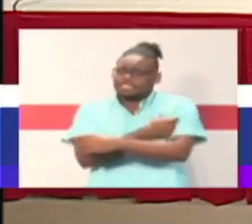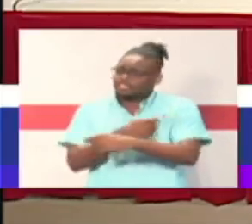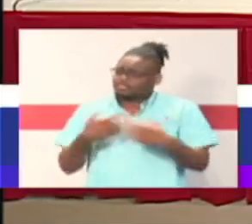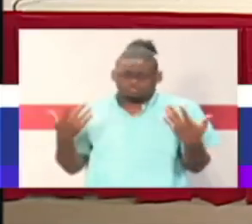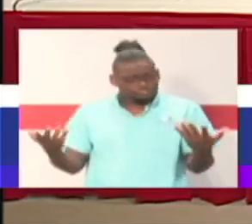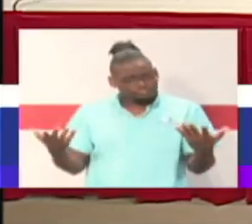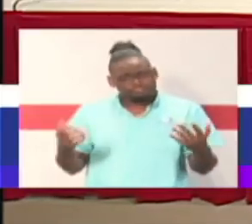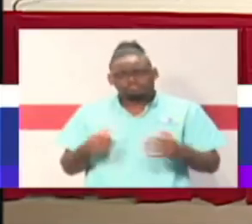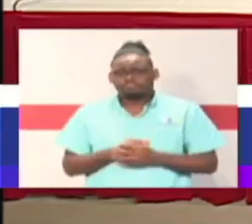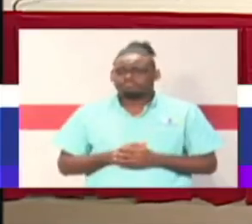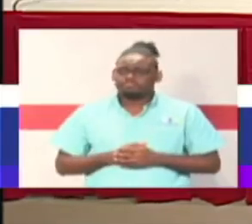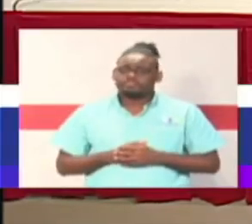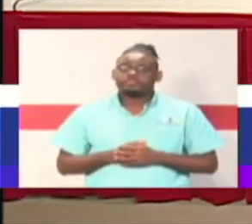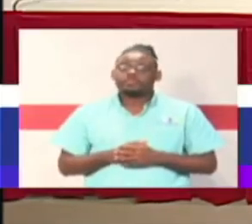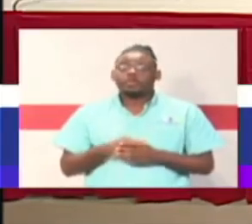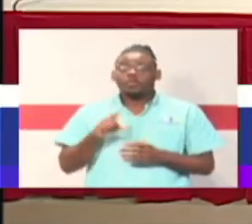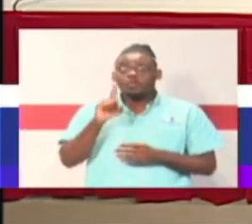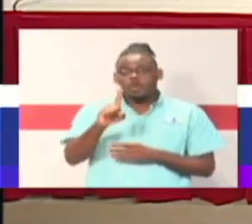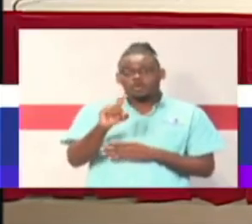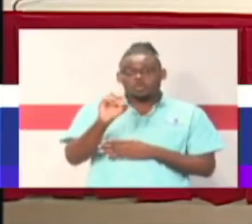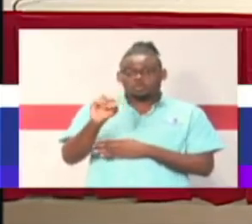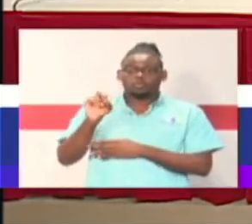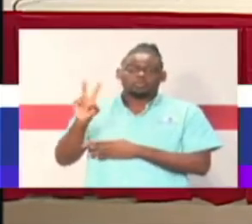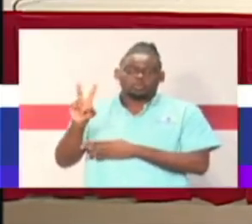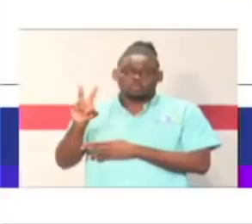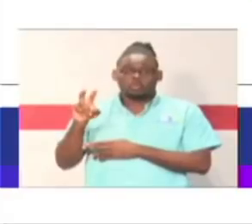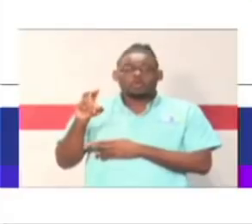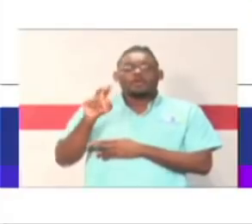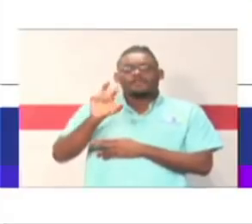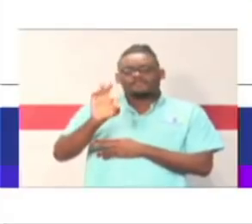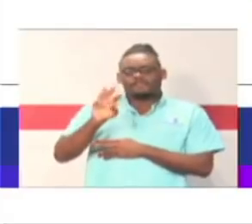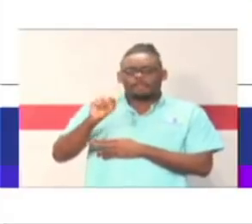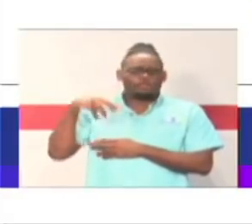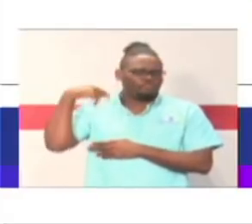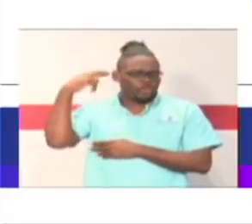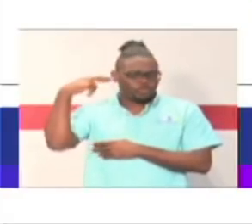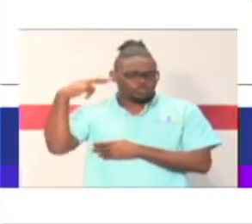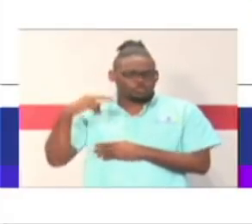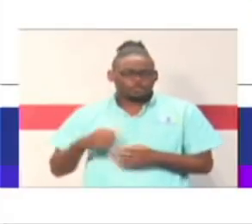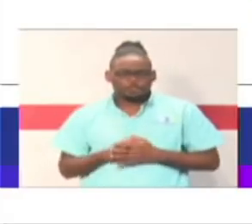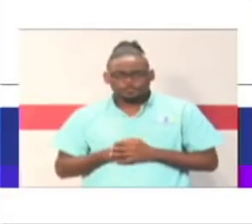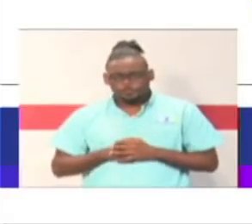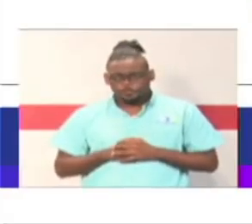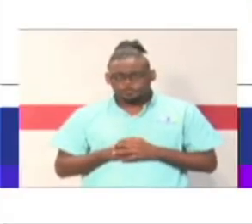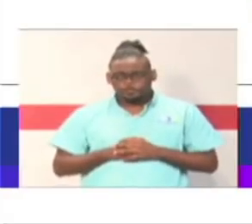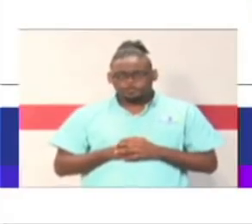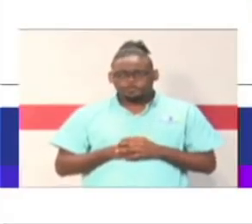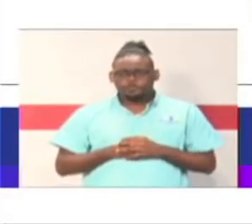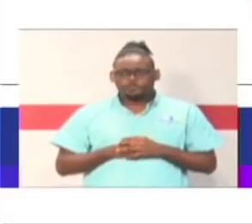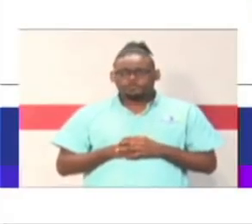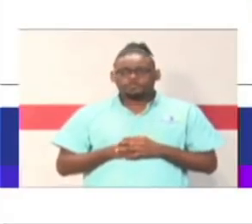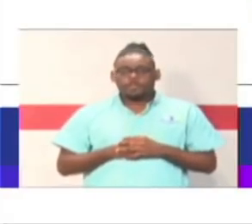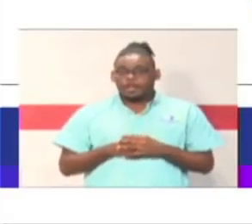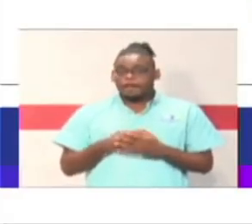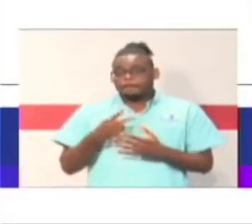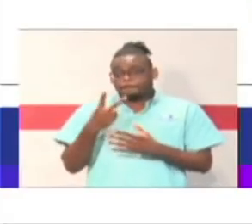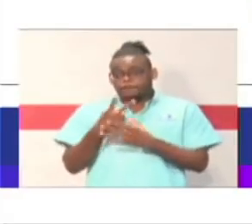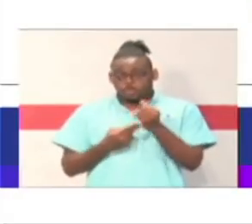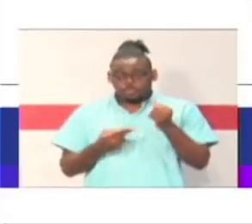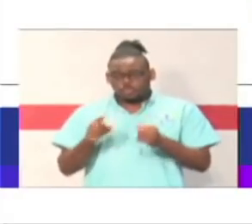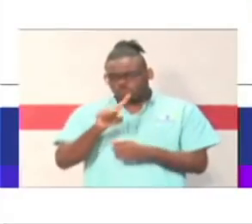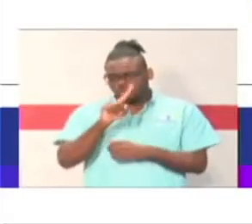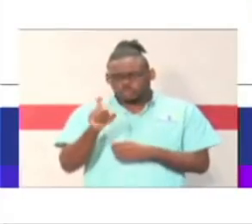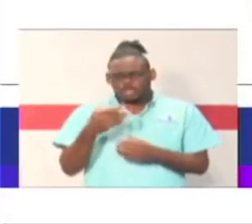Good morning, Sparkle McIntosh, Power 102 Digital. Both of my questions are for Dr. Abdul Richards. Doctor,